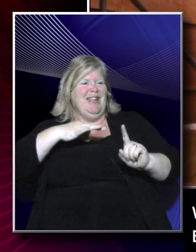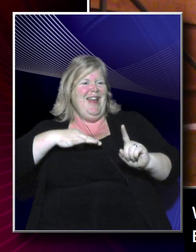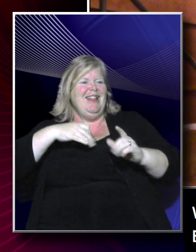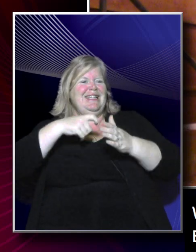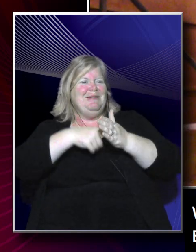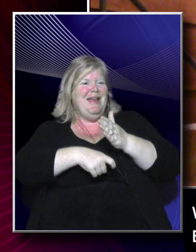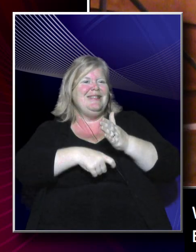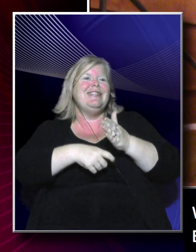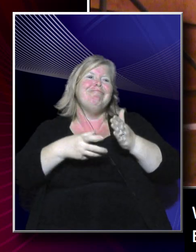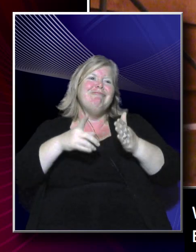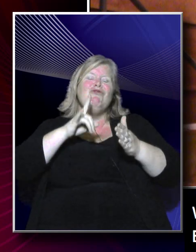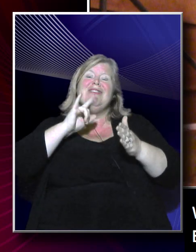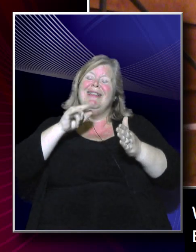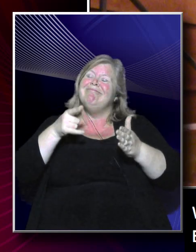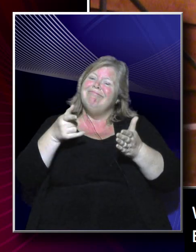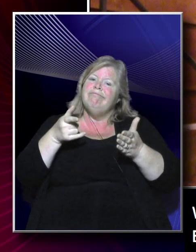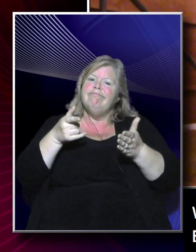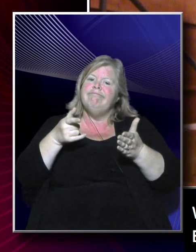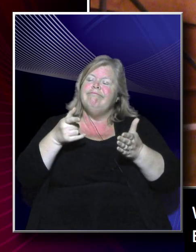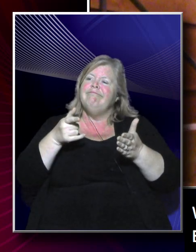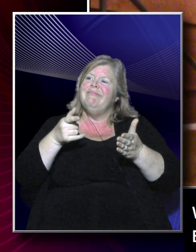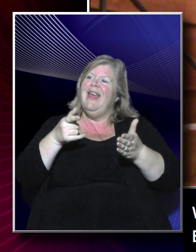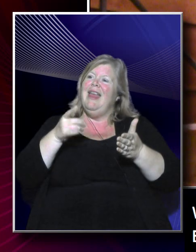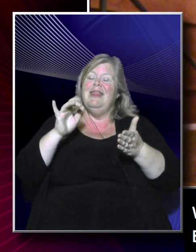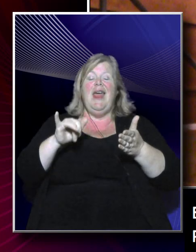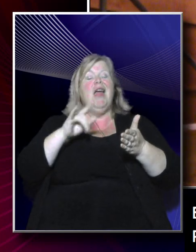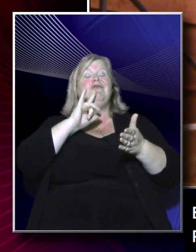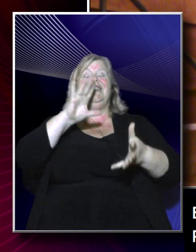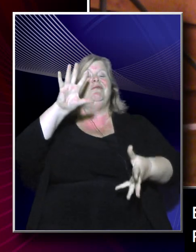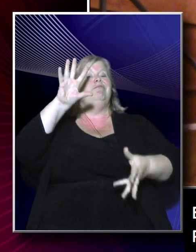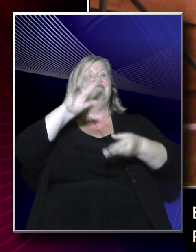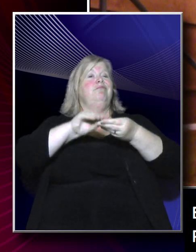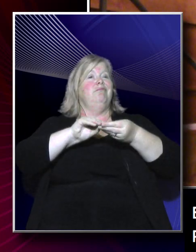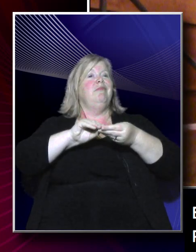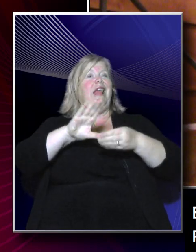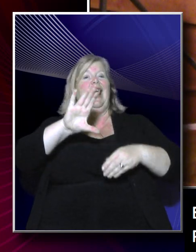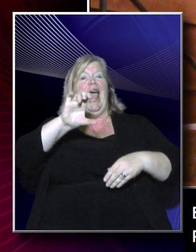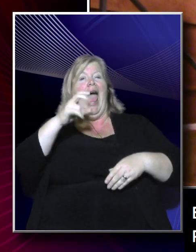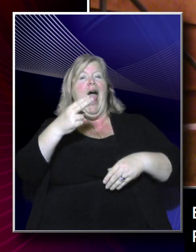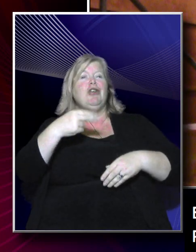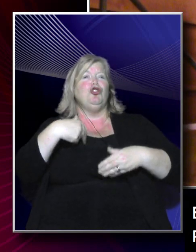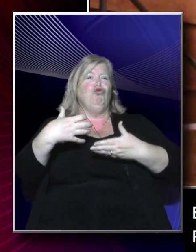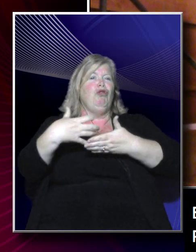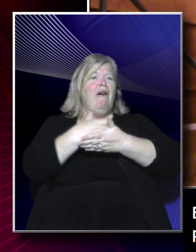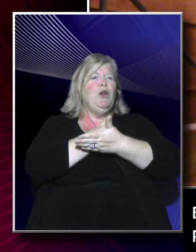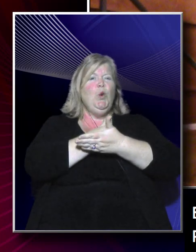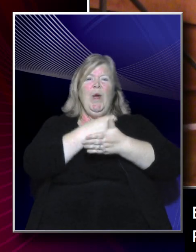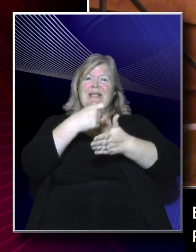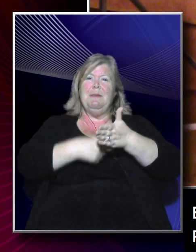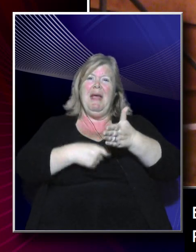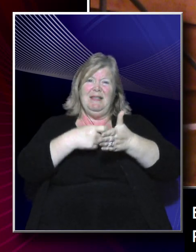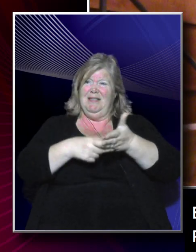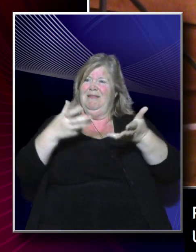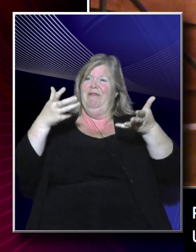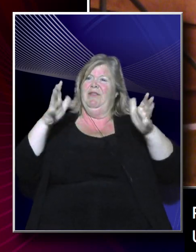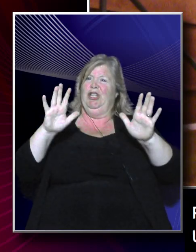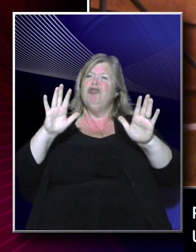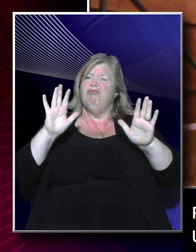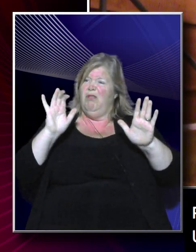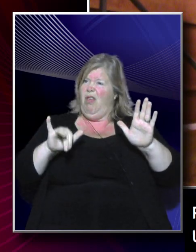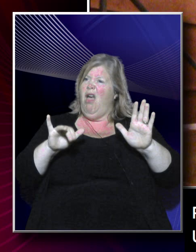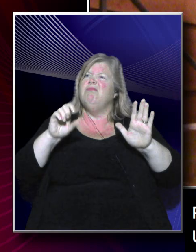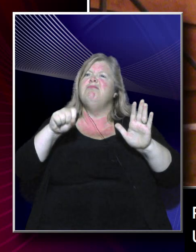our cash, our revenues, and expenses. And at this time, I'll open it up for any questions or comments.